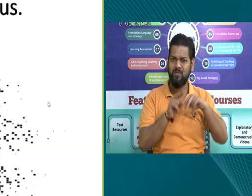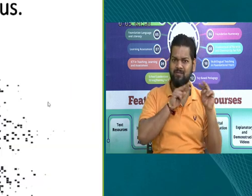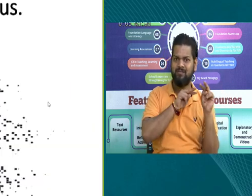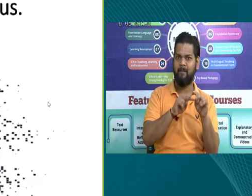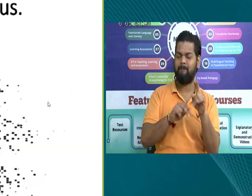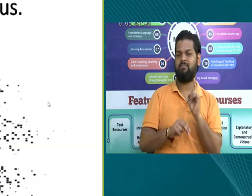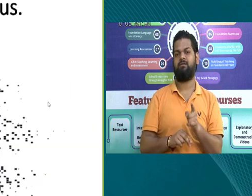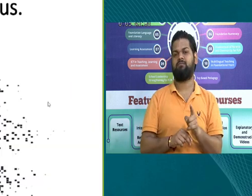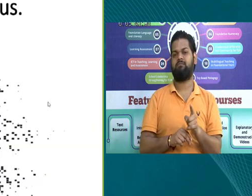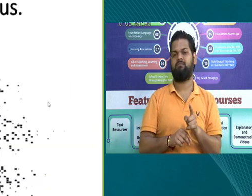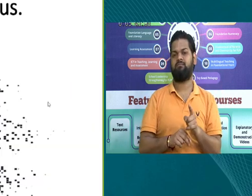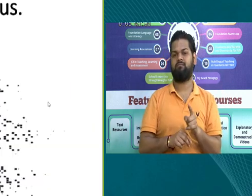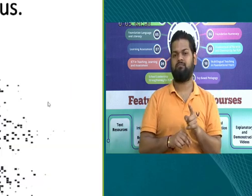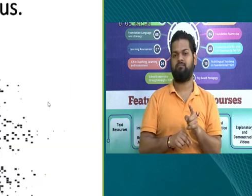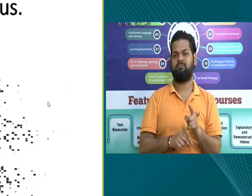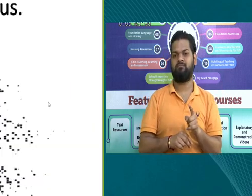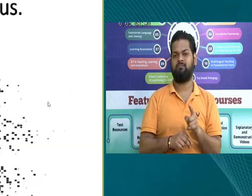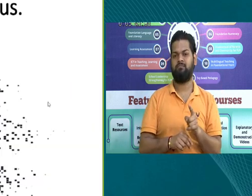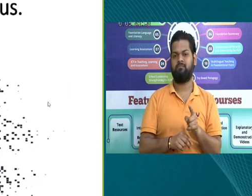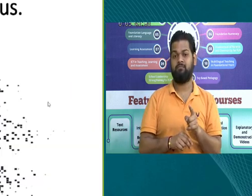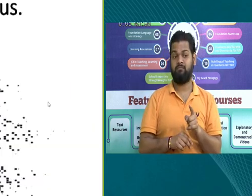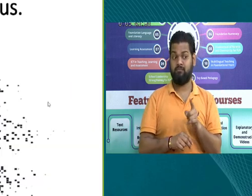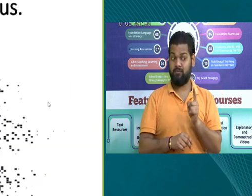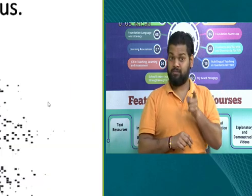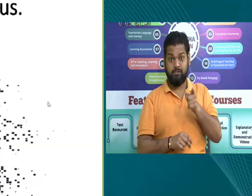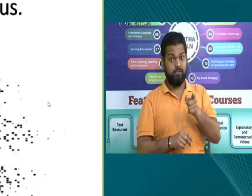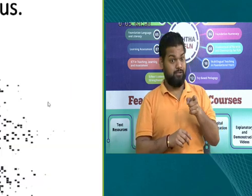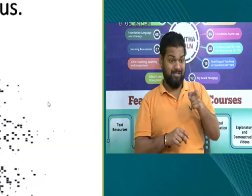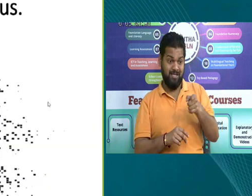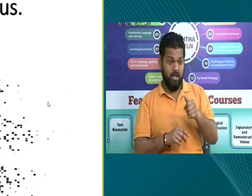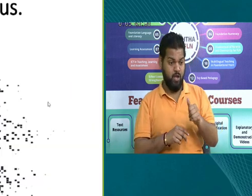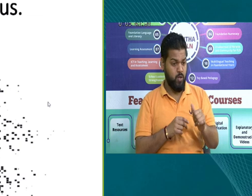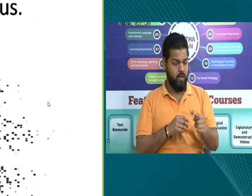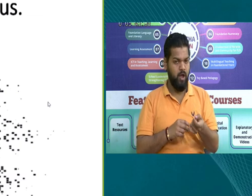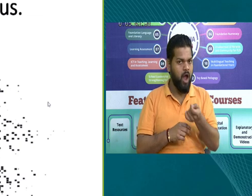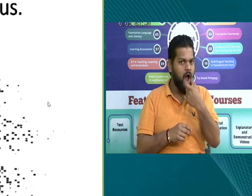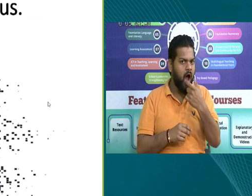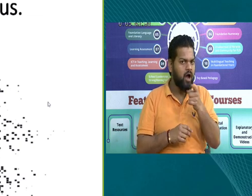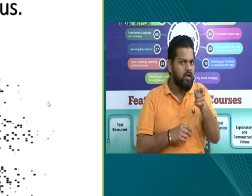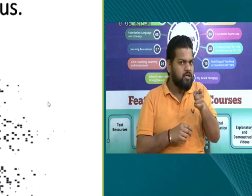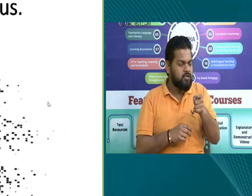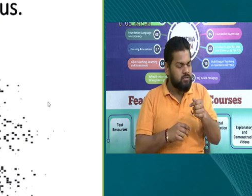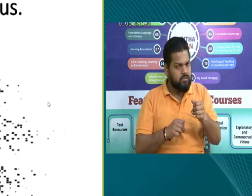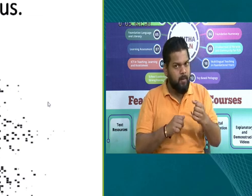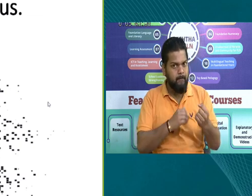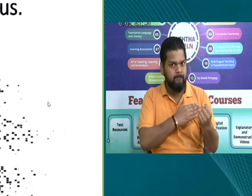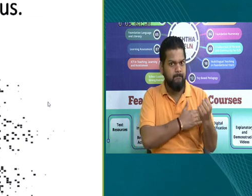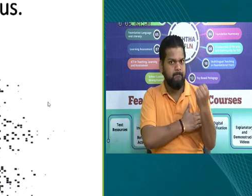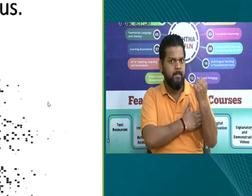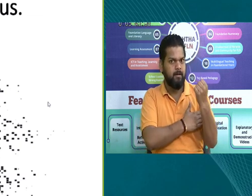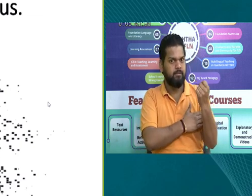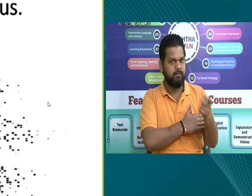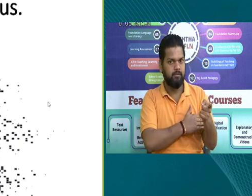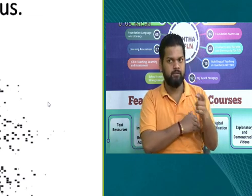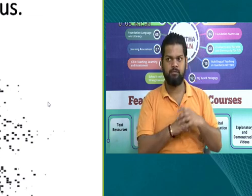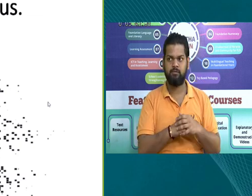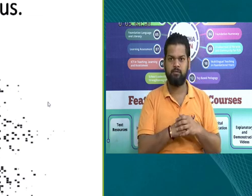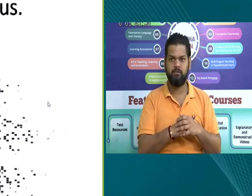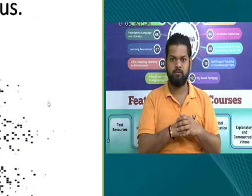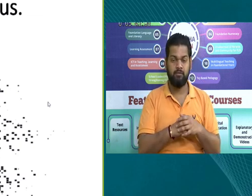But it was such a powerful medicine that people disappeared after their age went